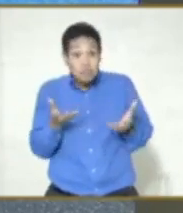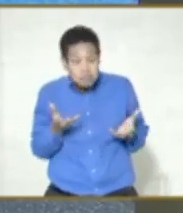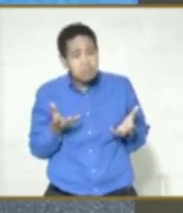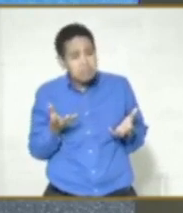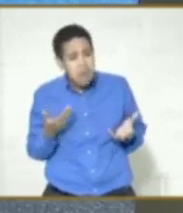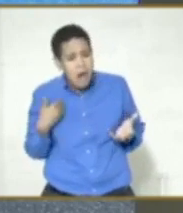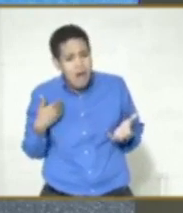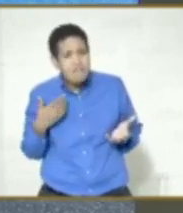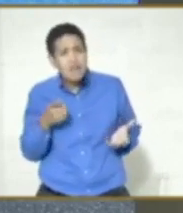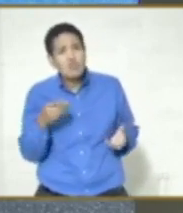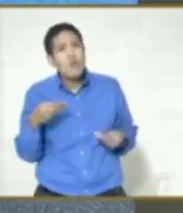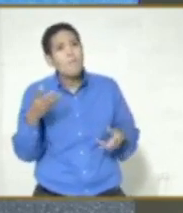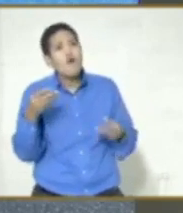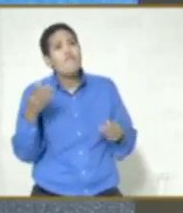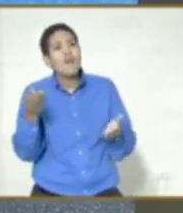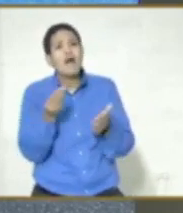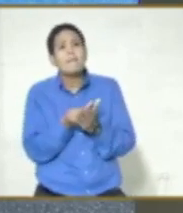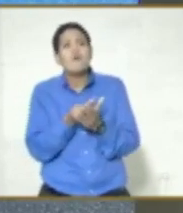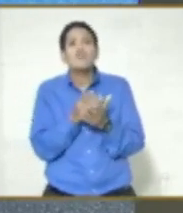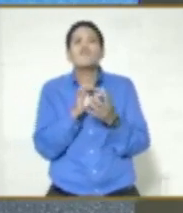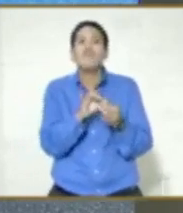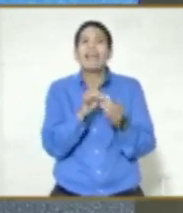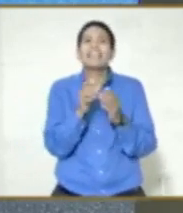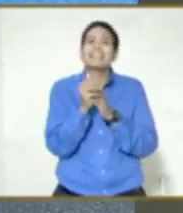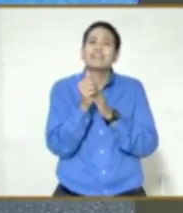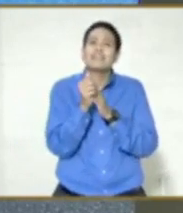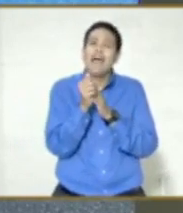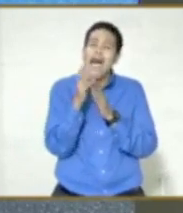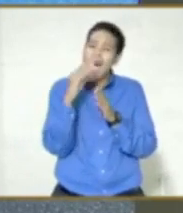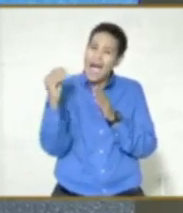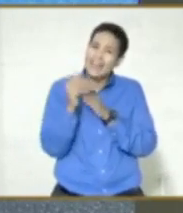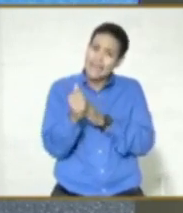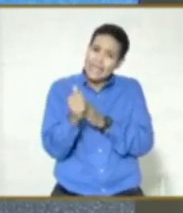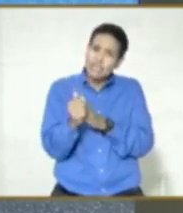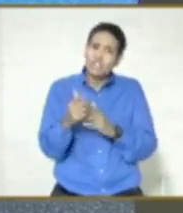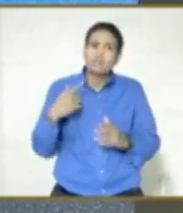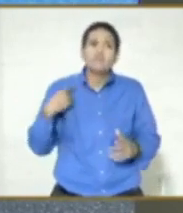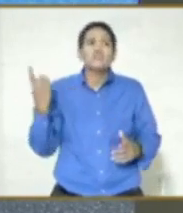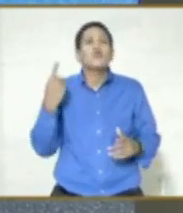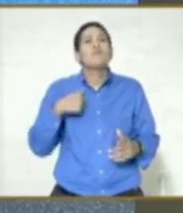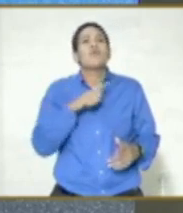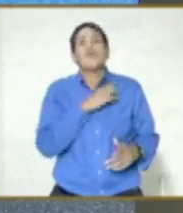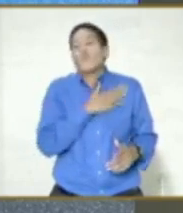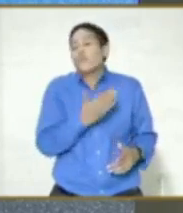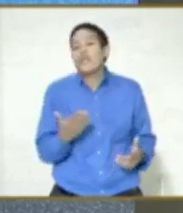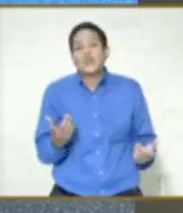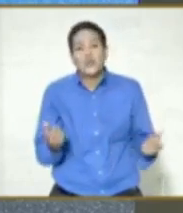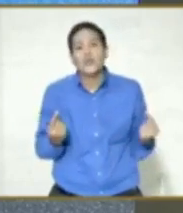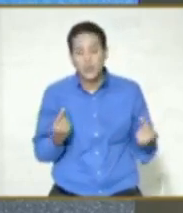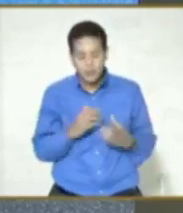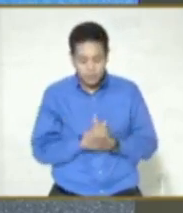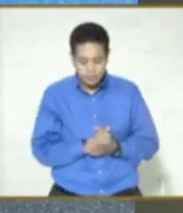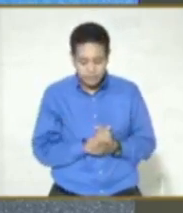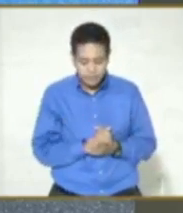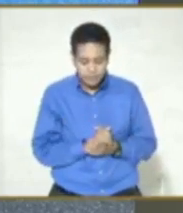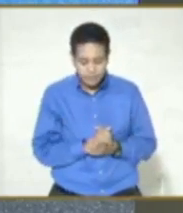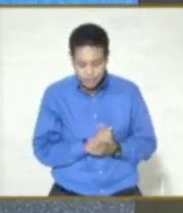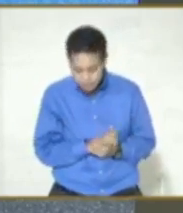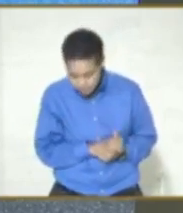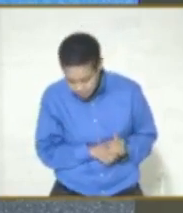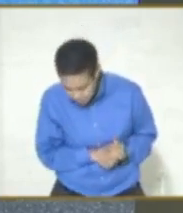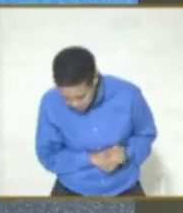been providing funding and leadership, it is something that we would be more than happy to do. The only thing with it, the